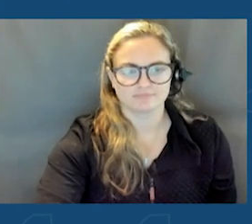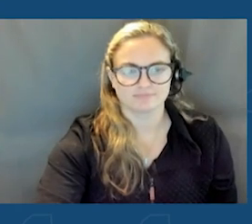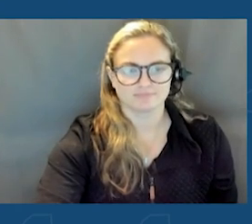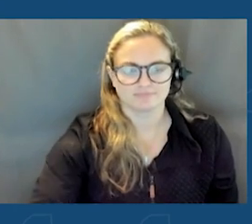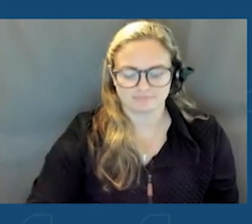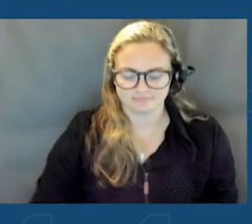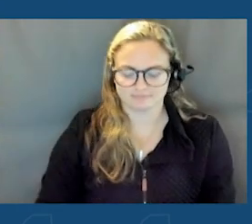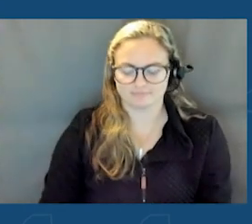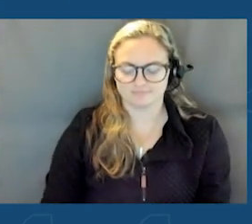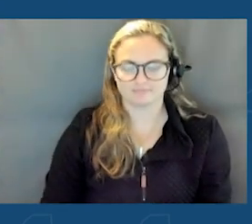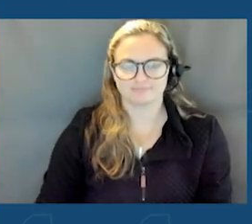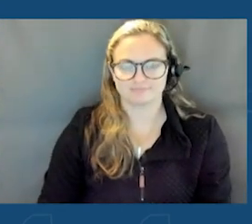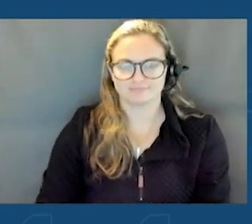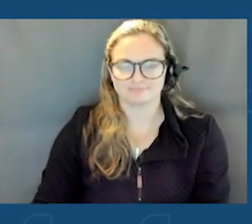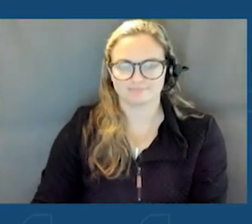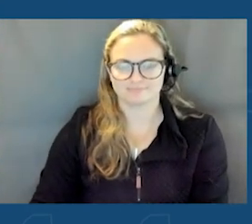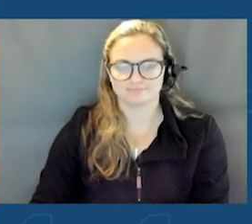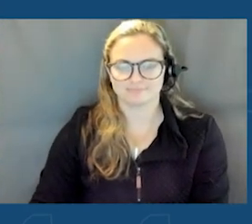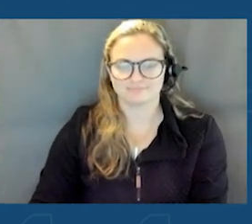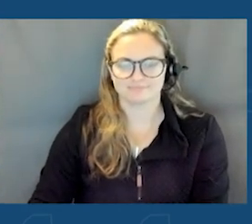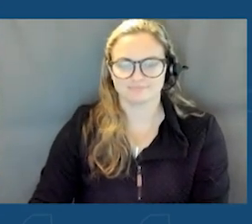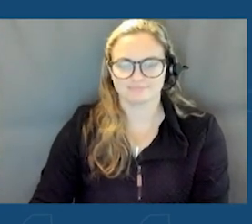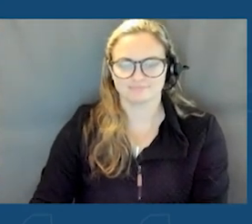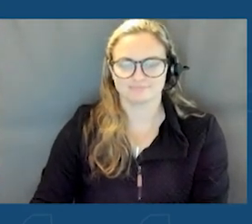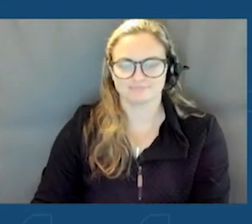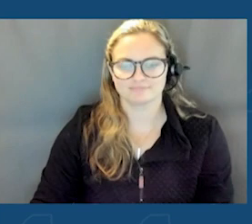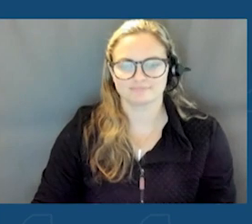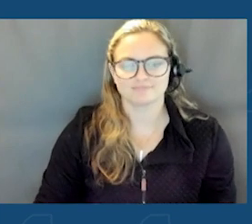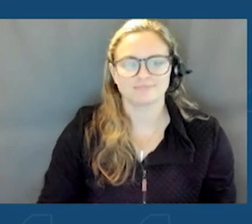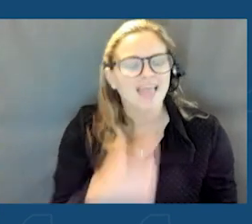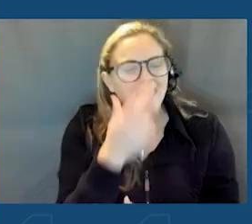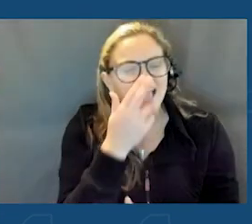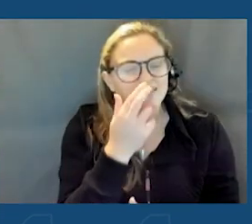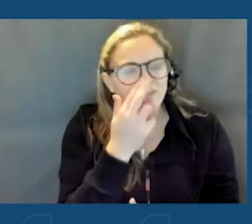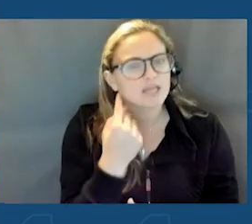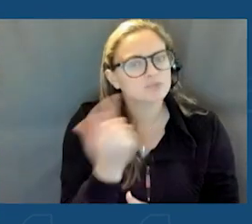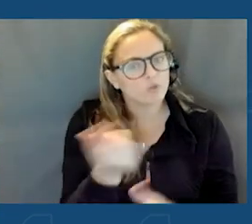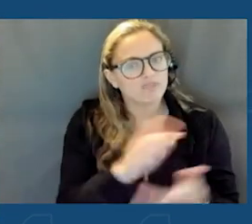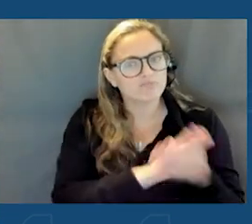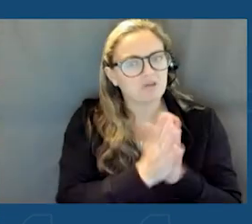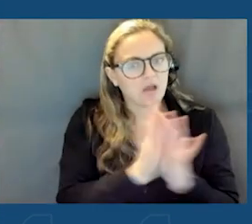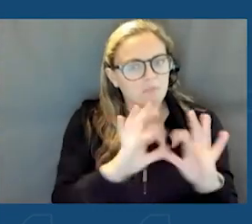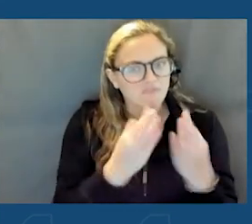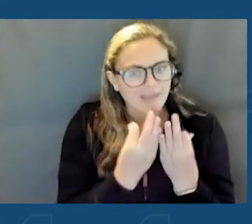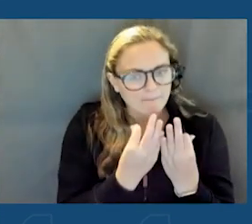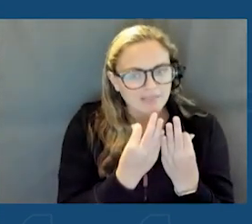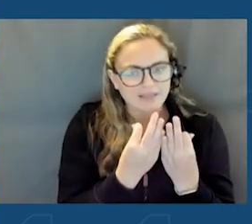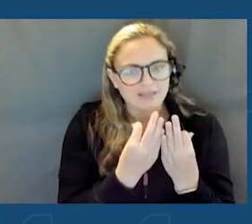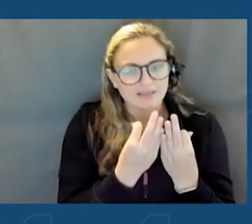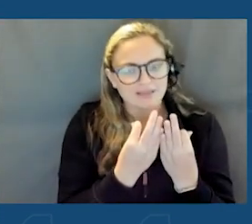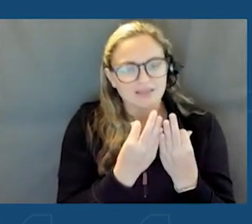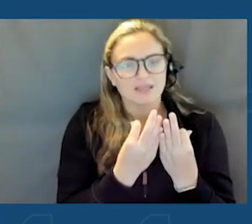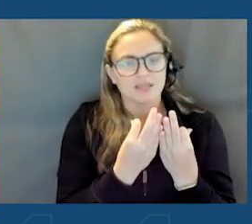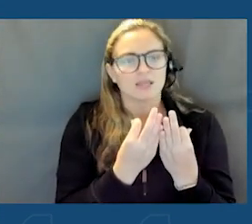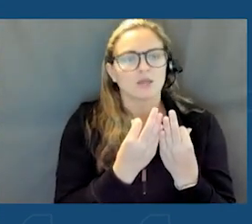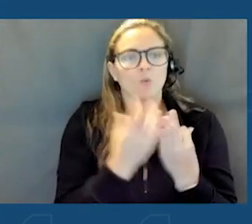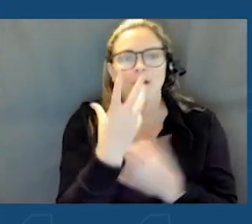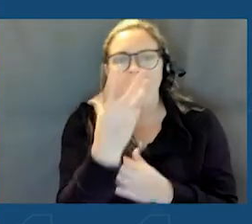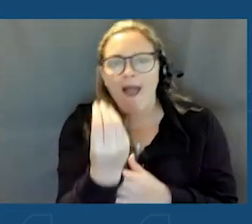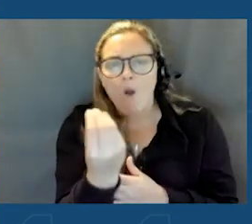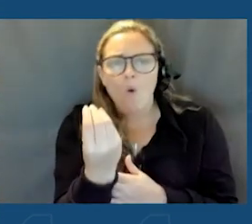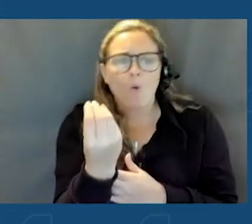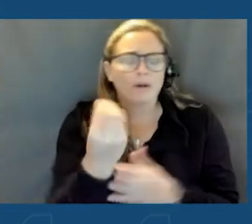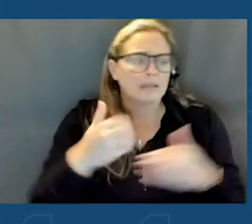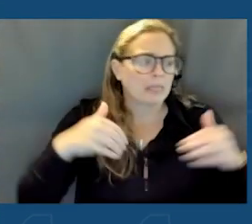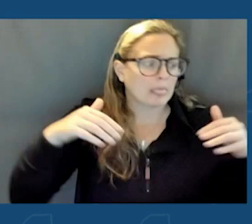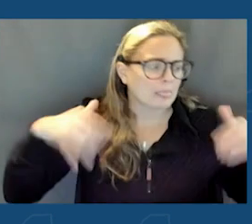That is so funny because we've even become like family, right? We're out in those late nights. I'm eating